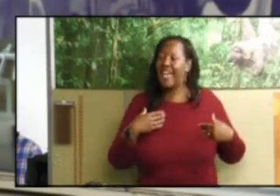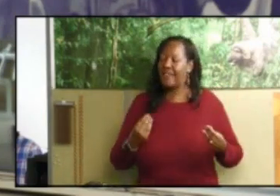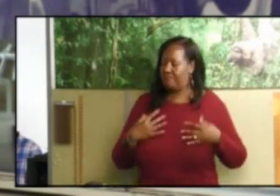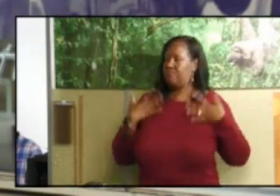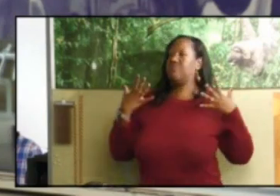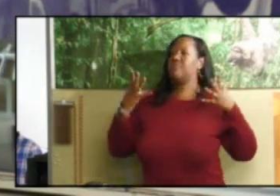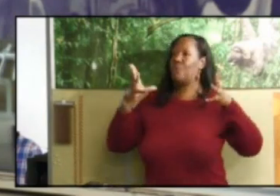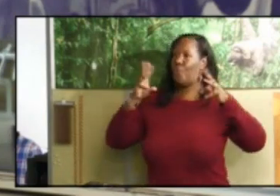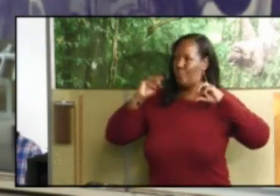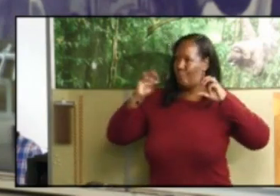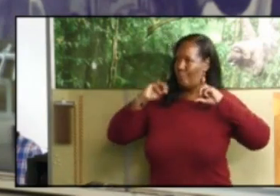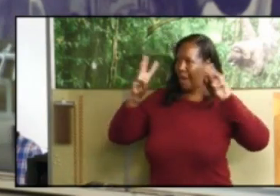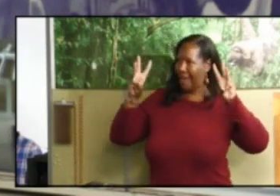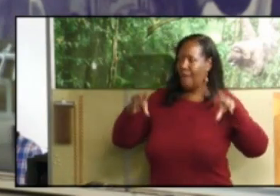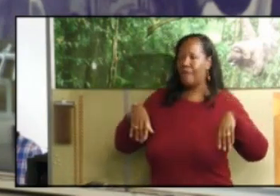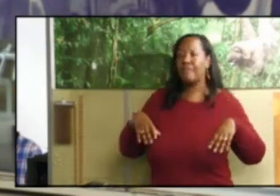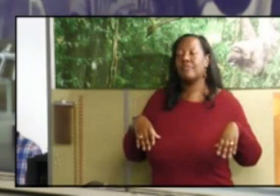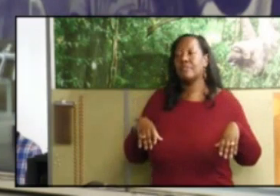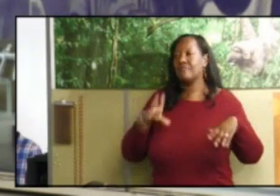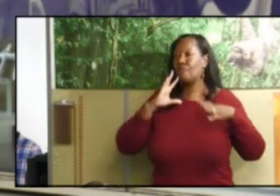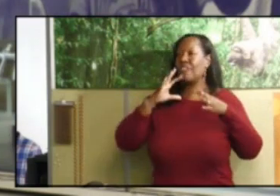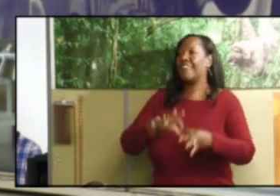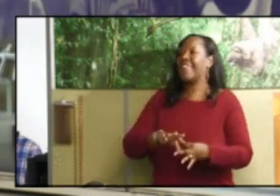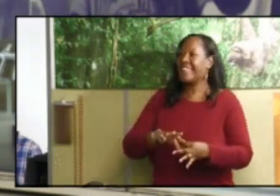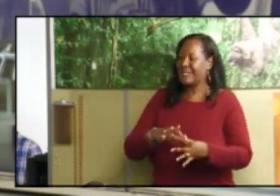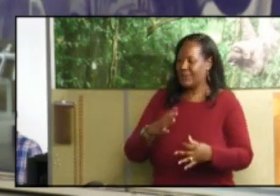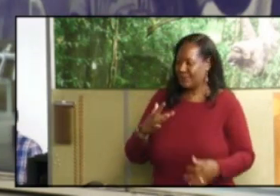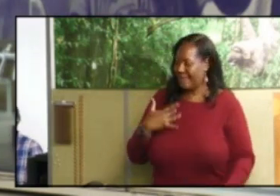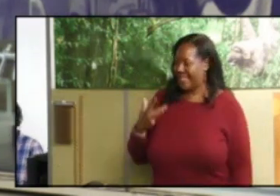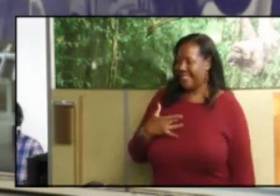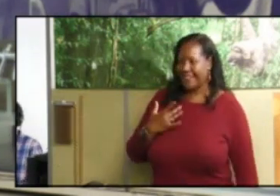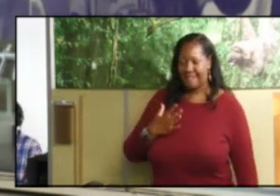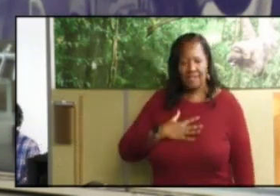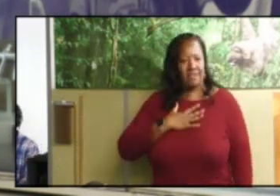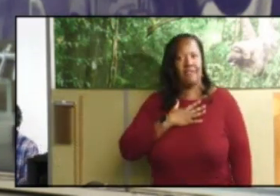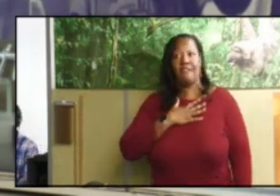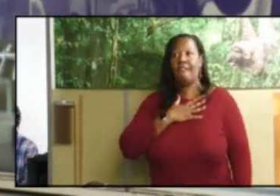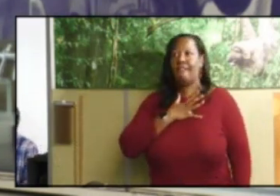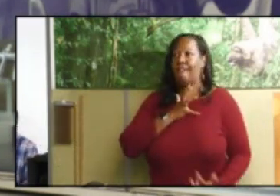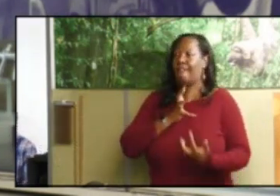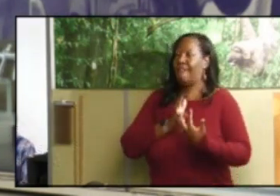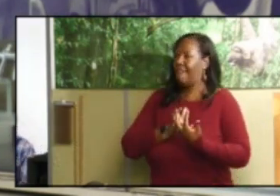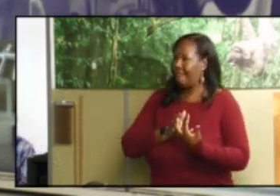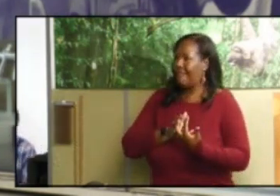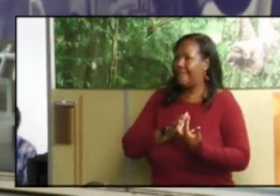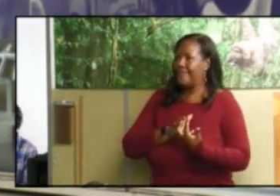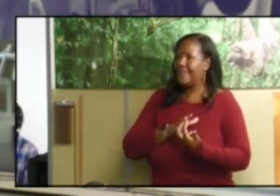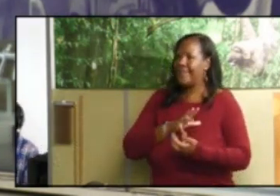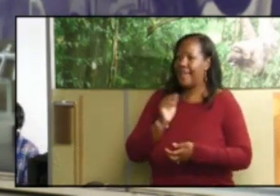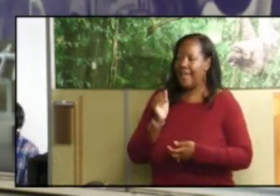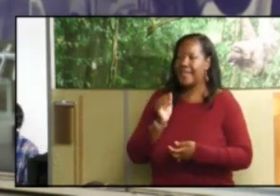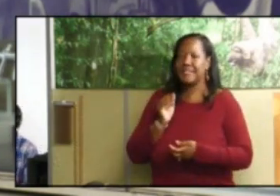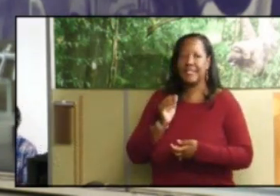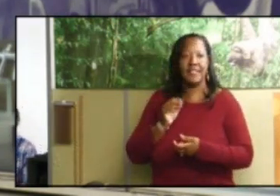of places of innovation, evoking a sense of place, and also making the existing structure